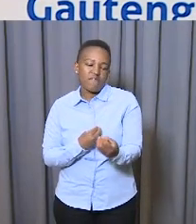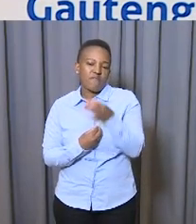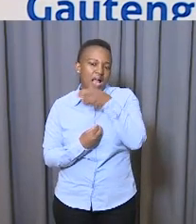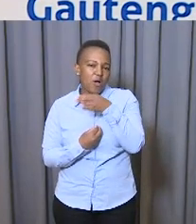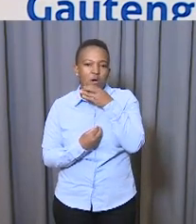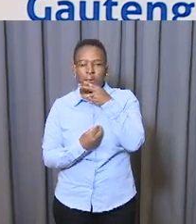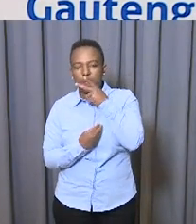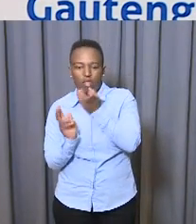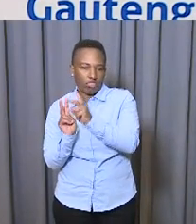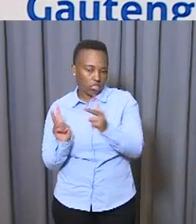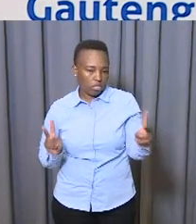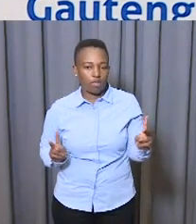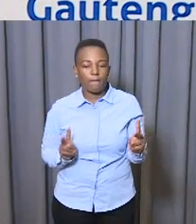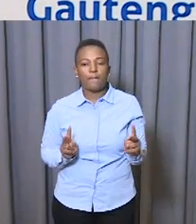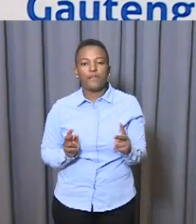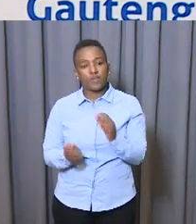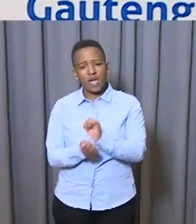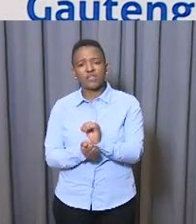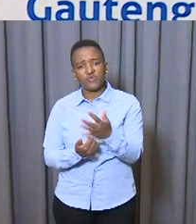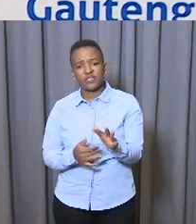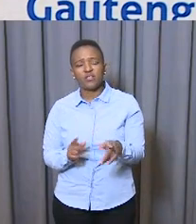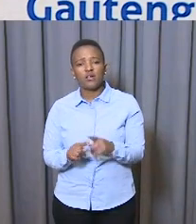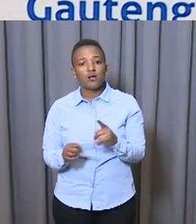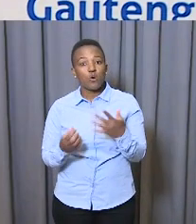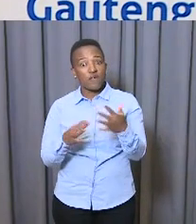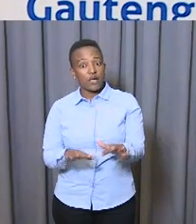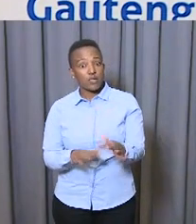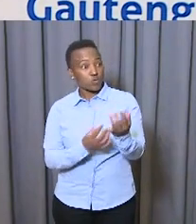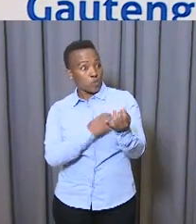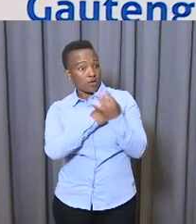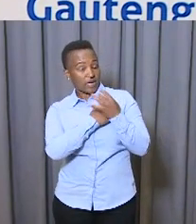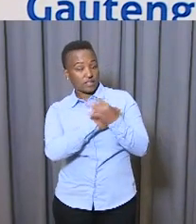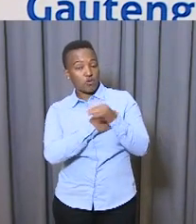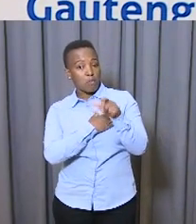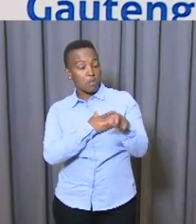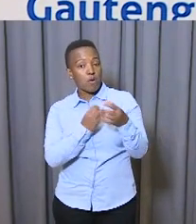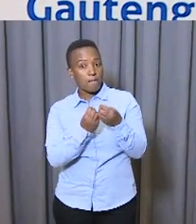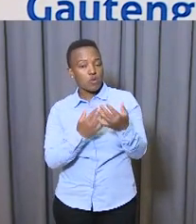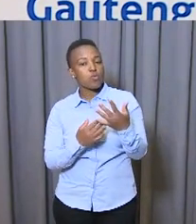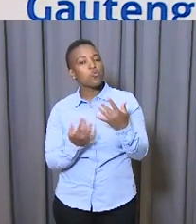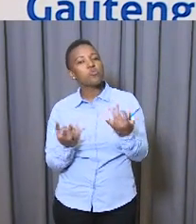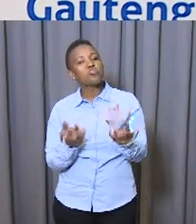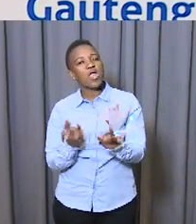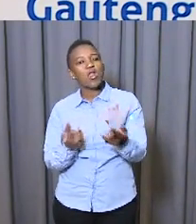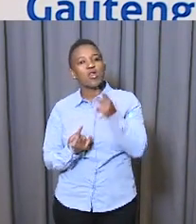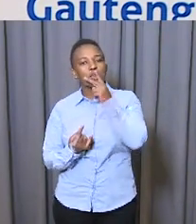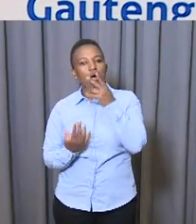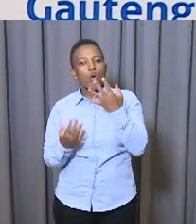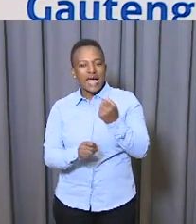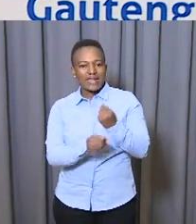carrying. And we have received quite a lot of tips also of people who are selling cigarettes at taxi